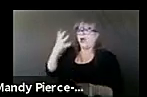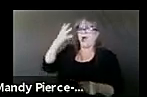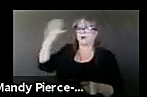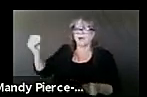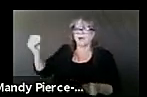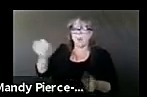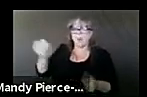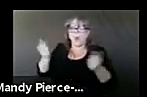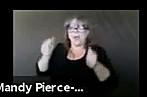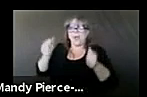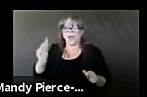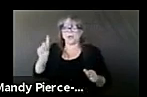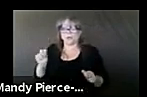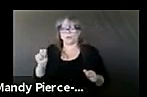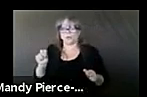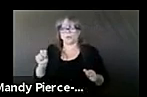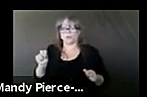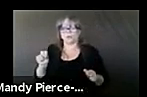to 10 feet apart?